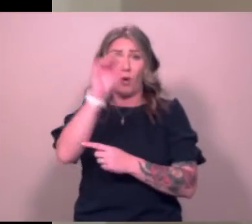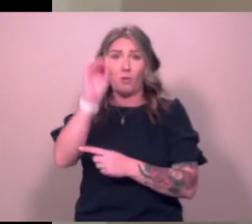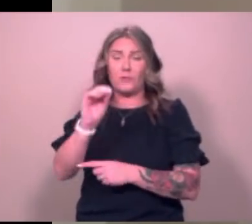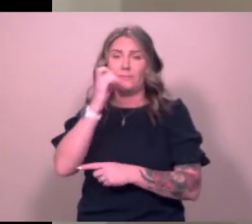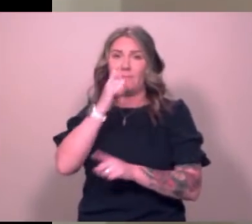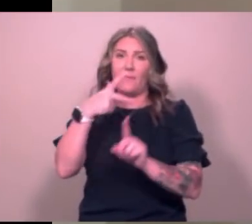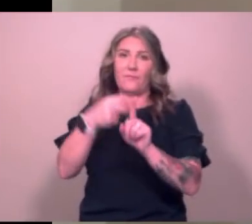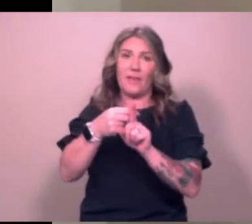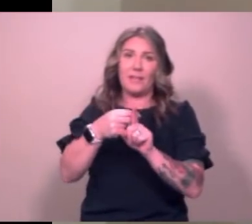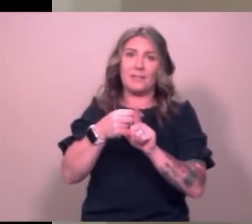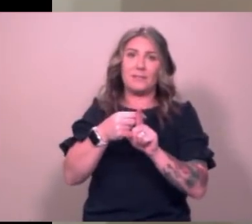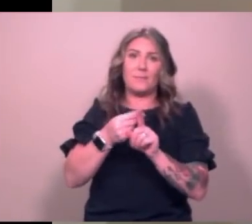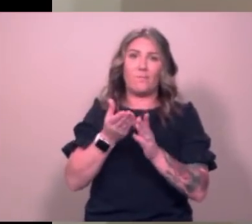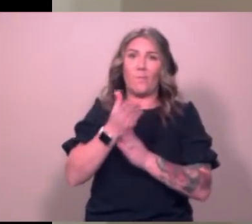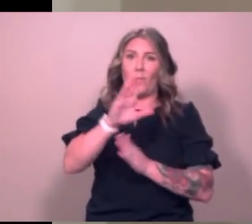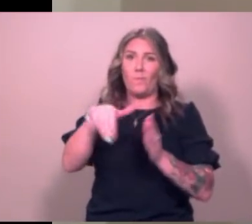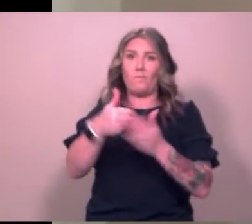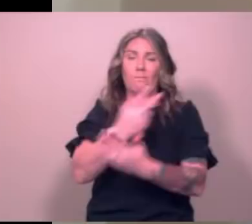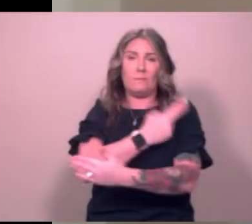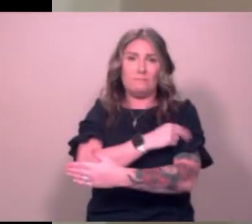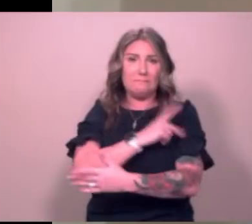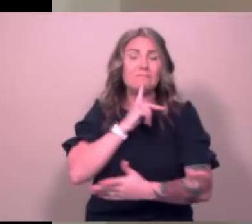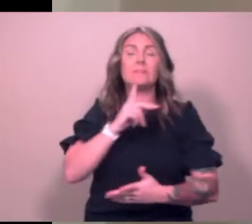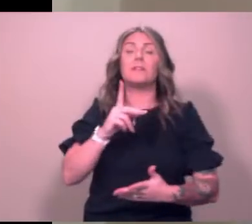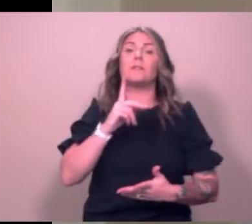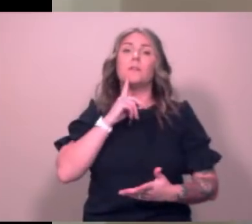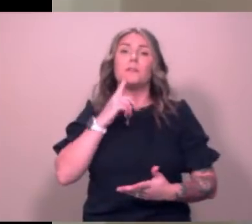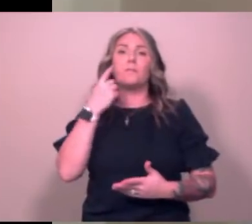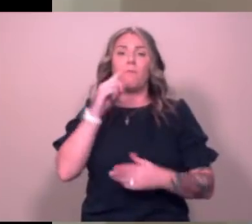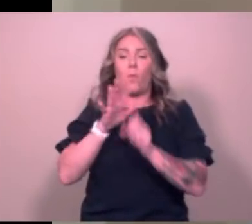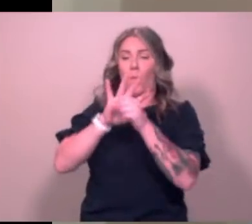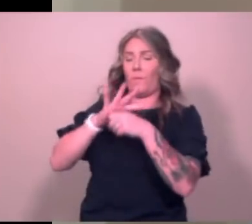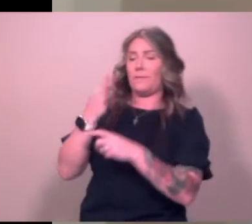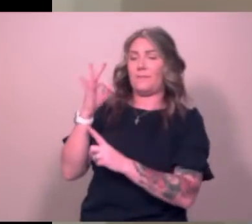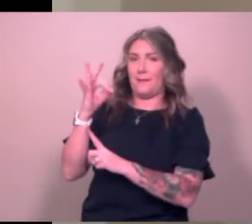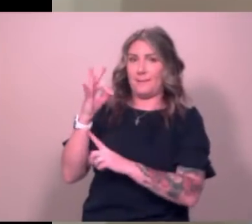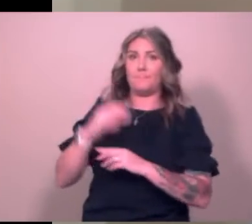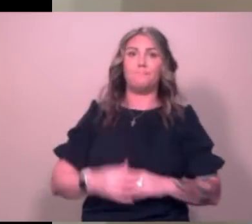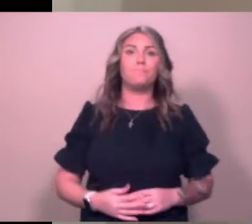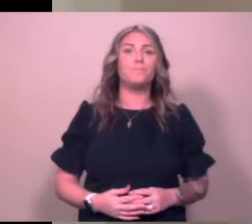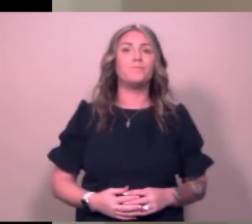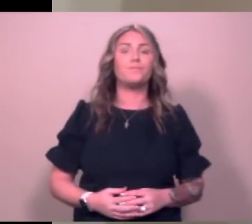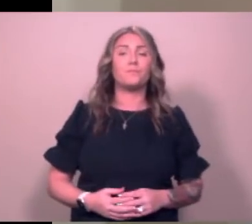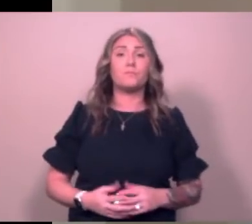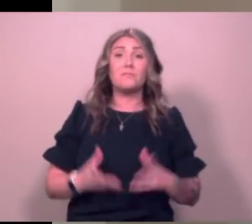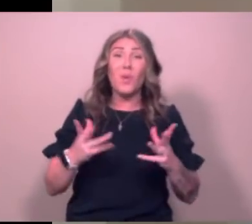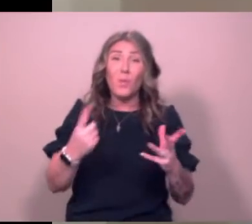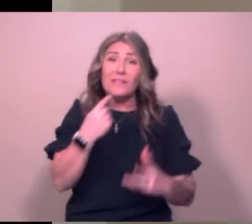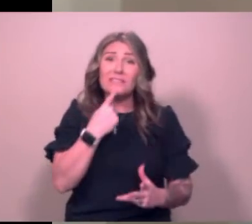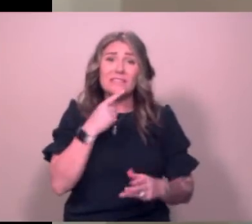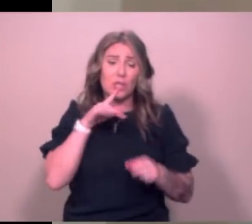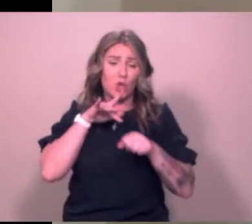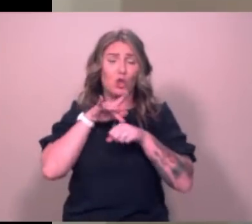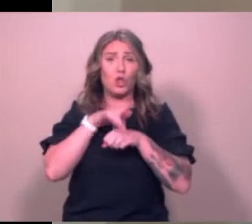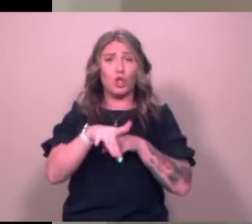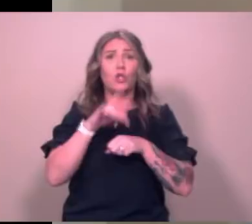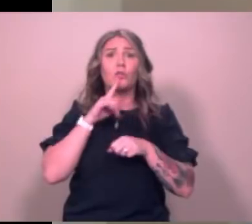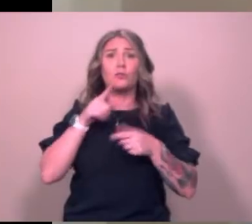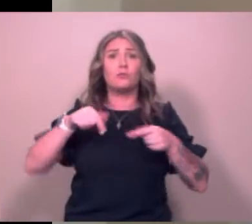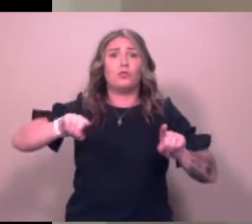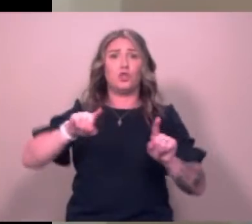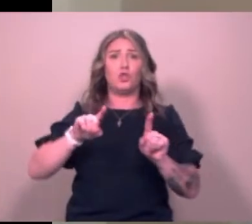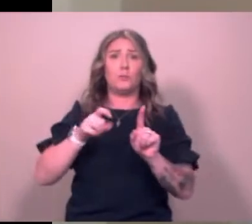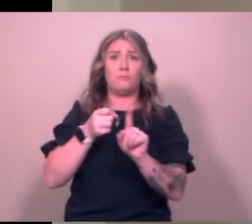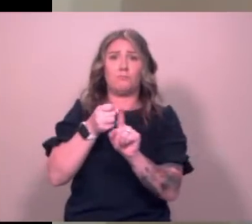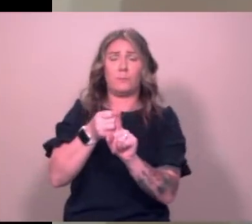unvaccinated throughout the house for the COVID-19 population. I just want to say that earlier in the pandemic,